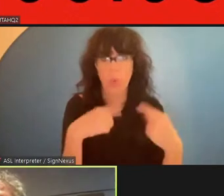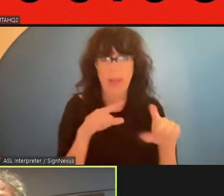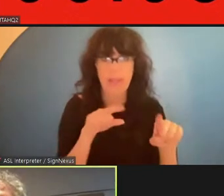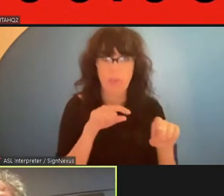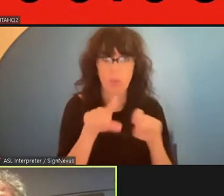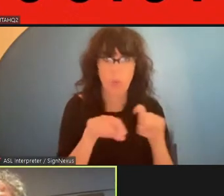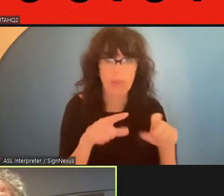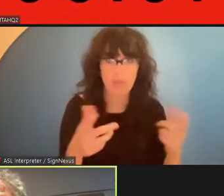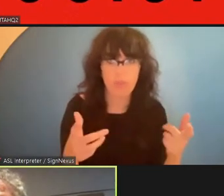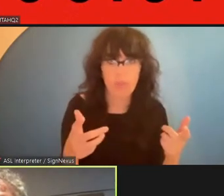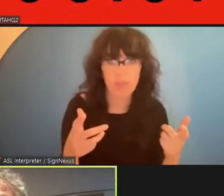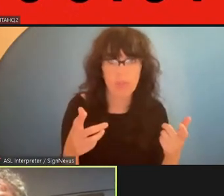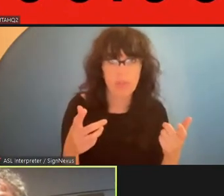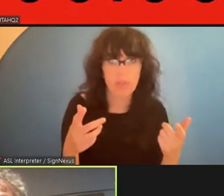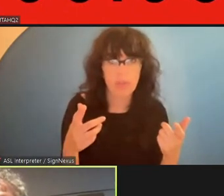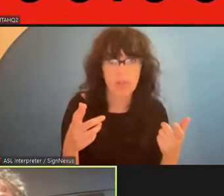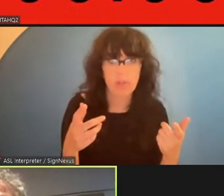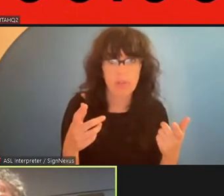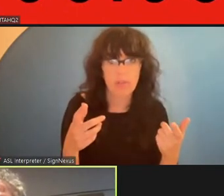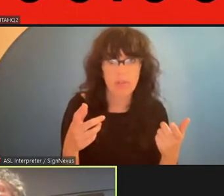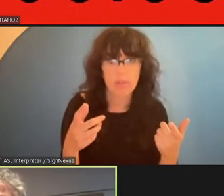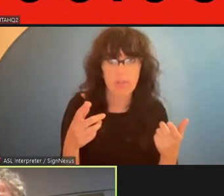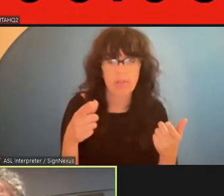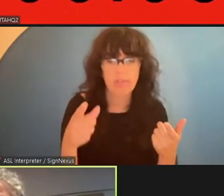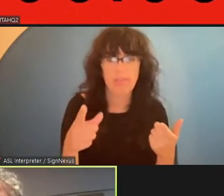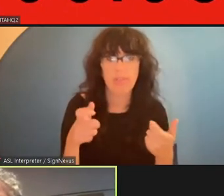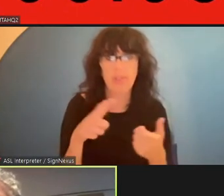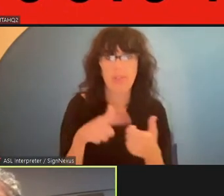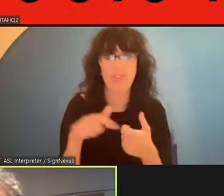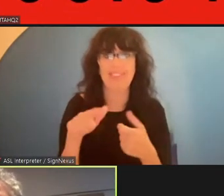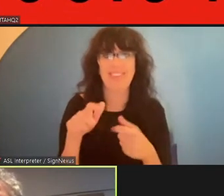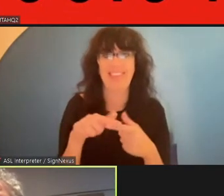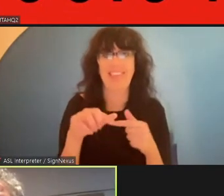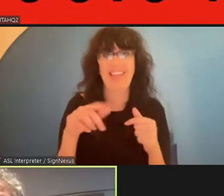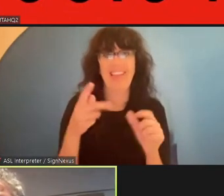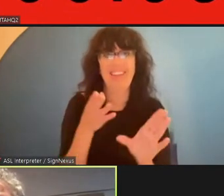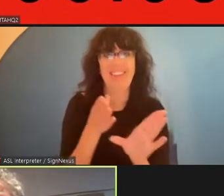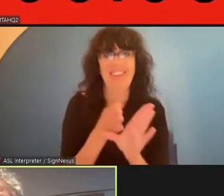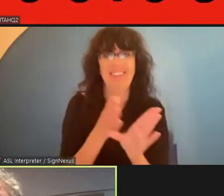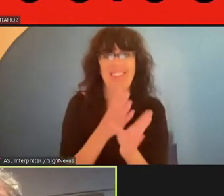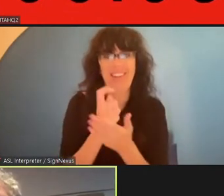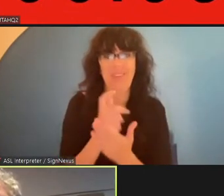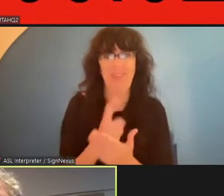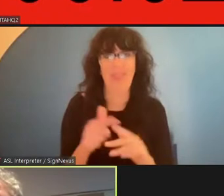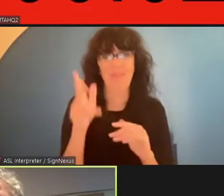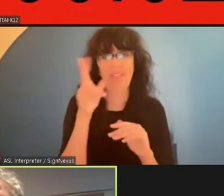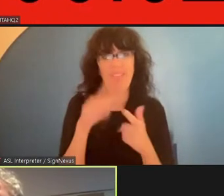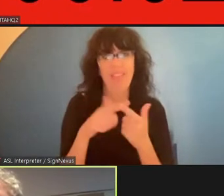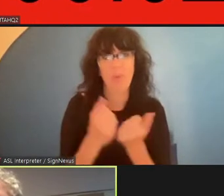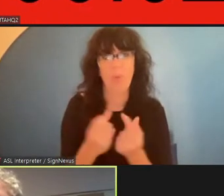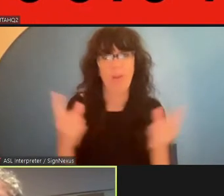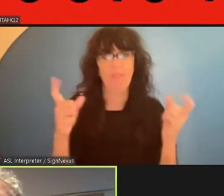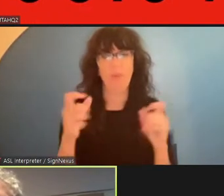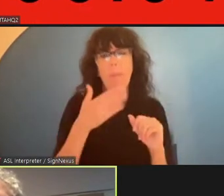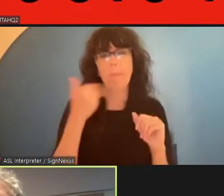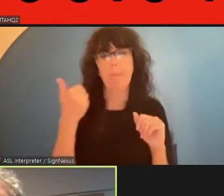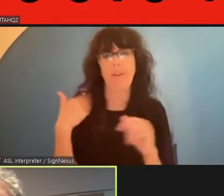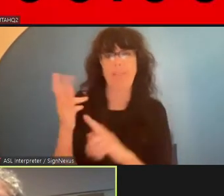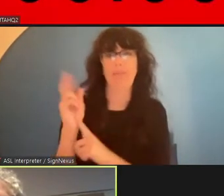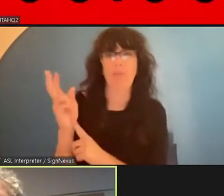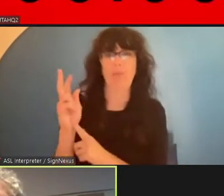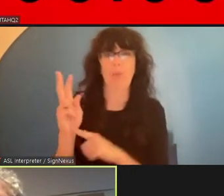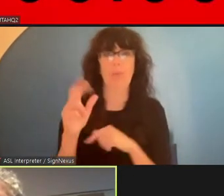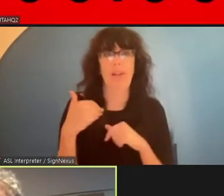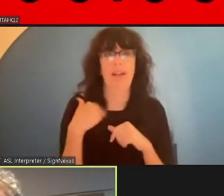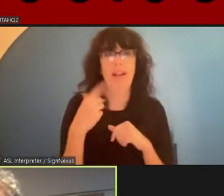here you're just like proverbial uh psychotherapists listening to everyone that could it would be better to have two minutes and have you answer